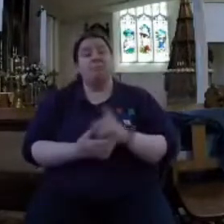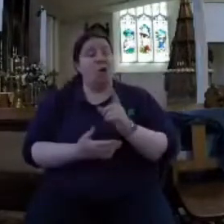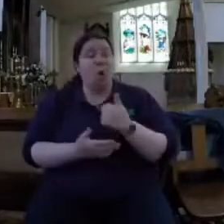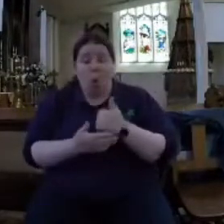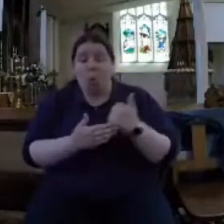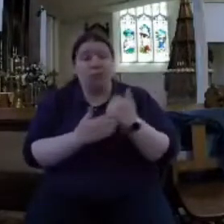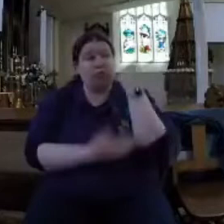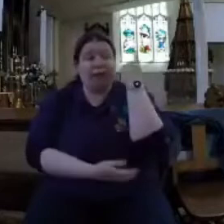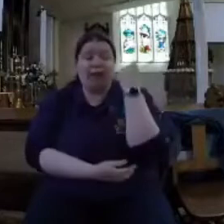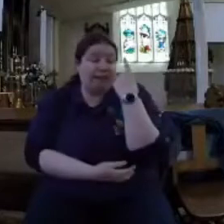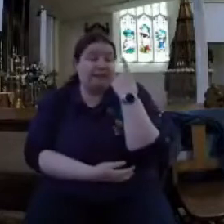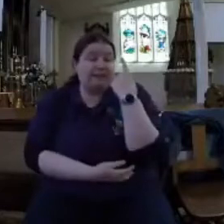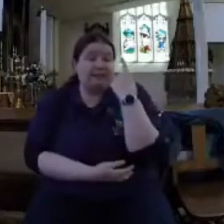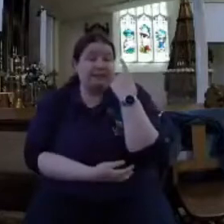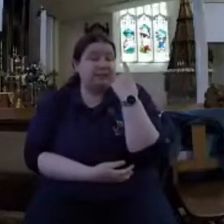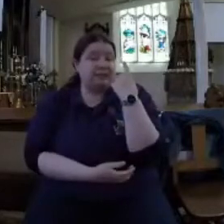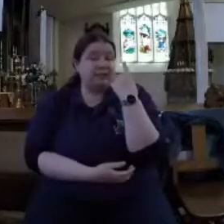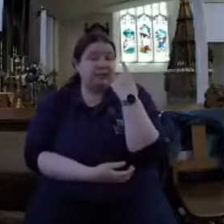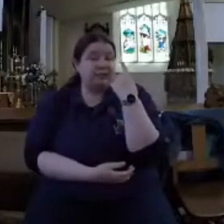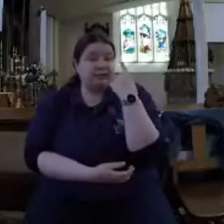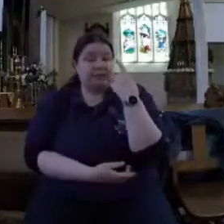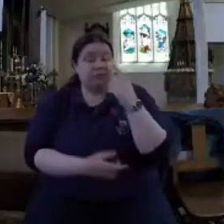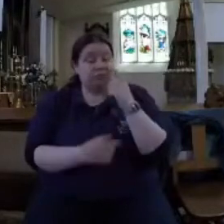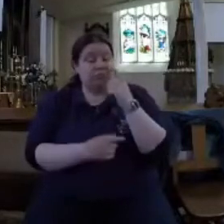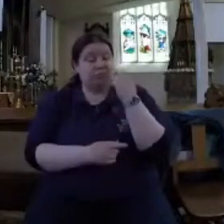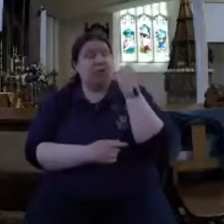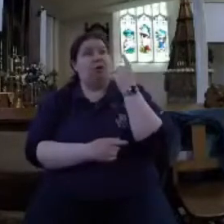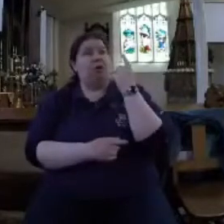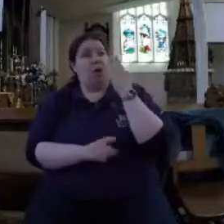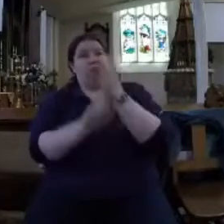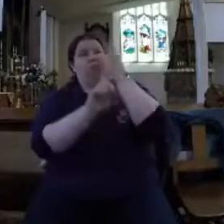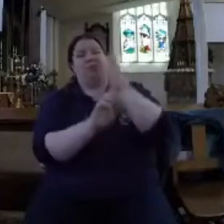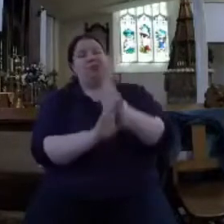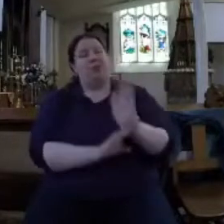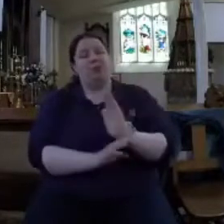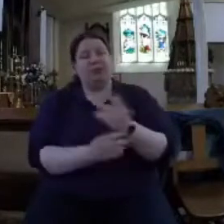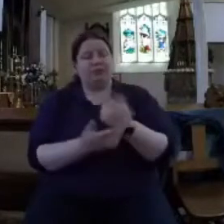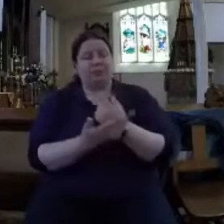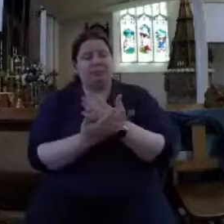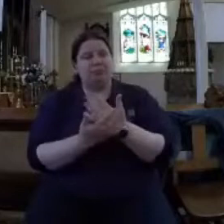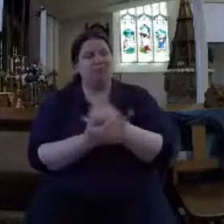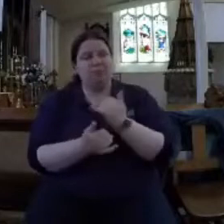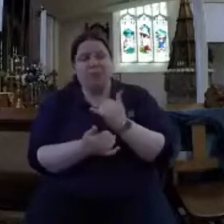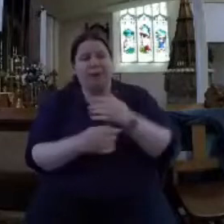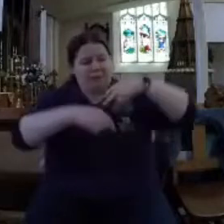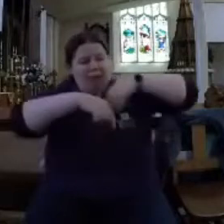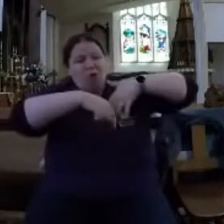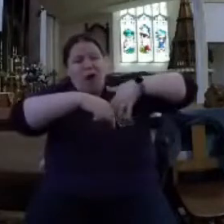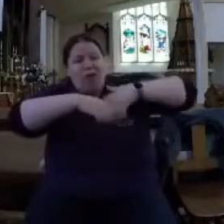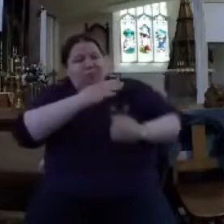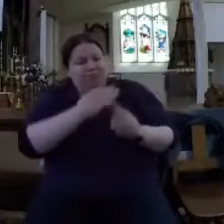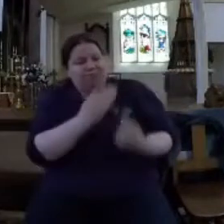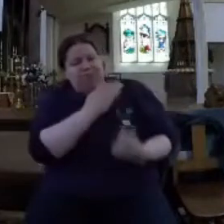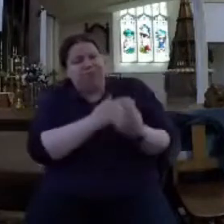always aware of it. It's not something that necessarily happens consciously, but often, as the series